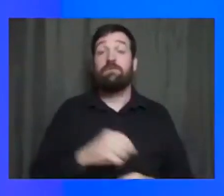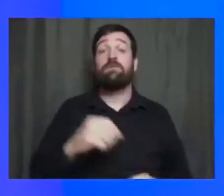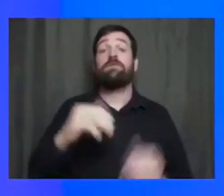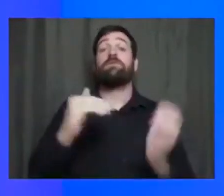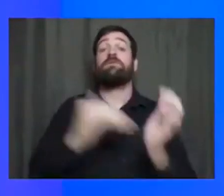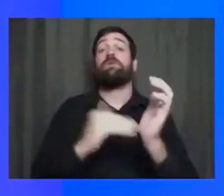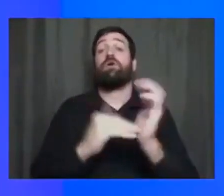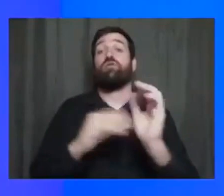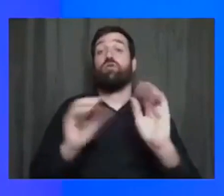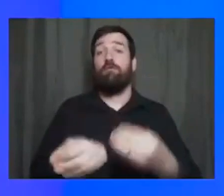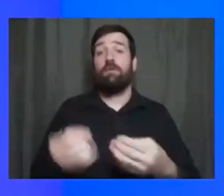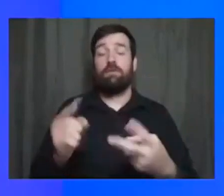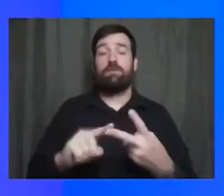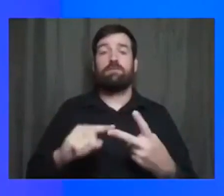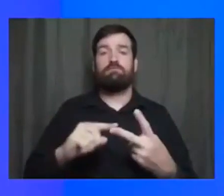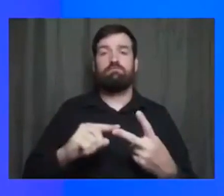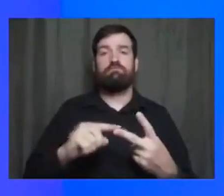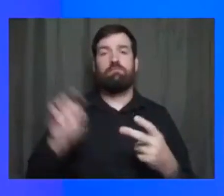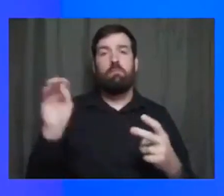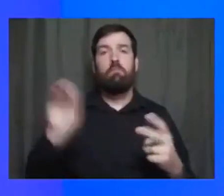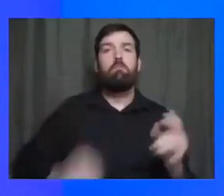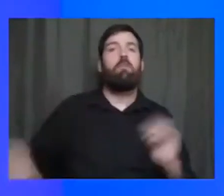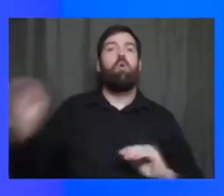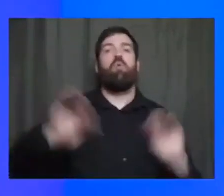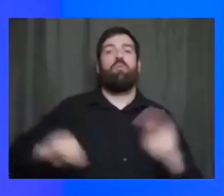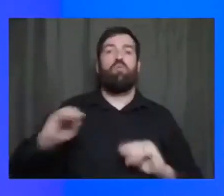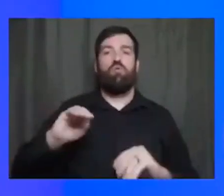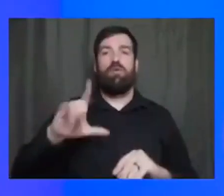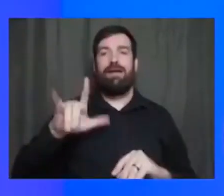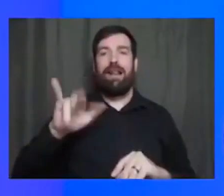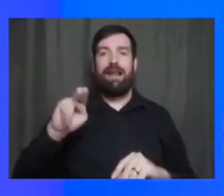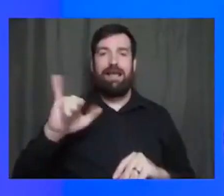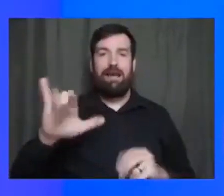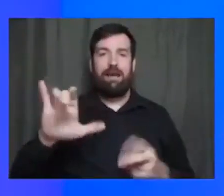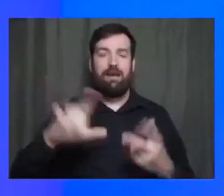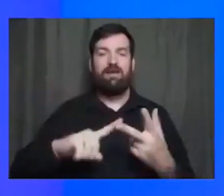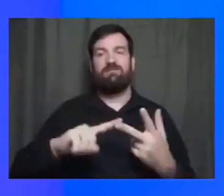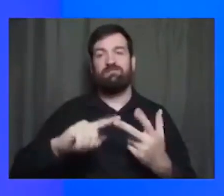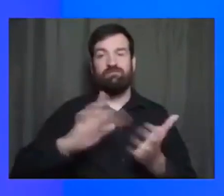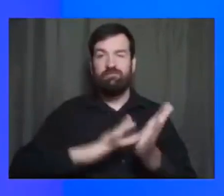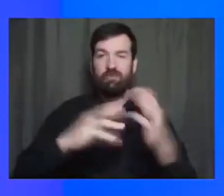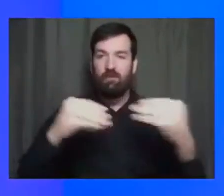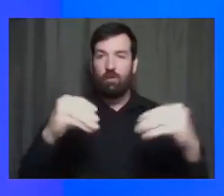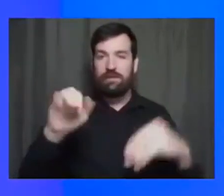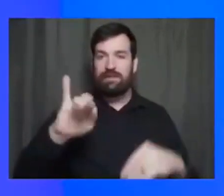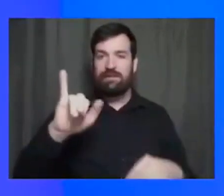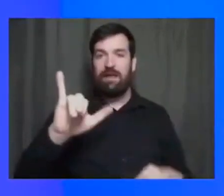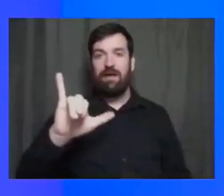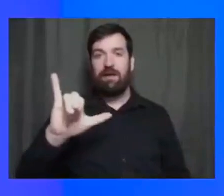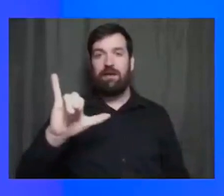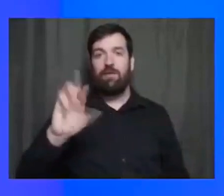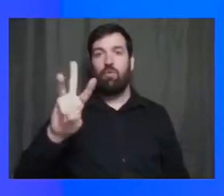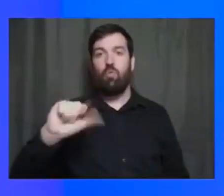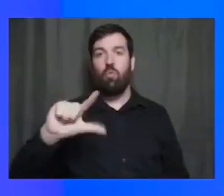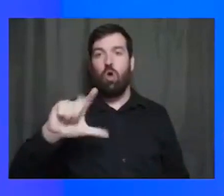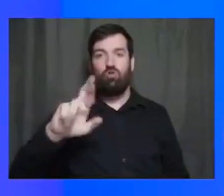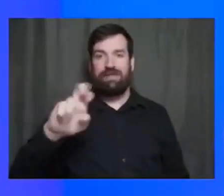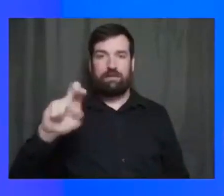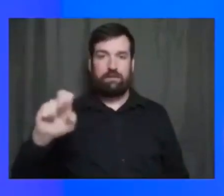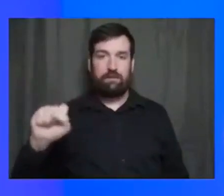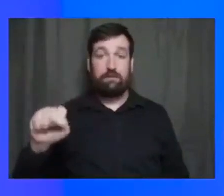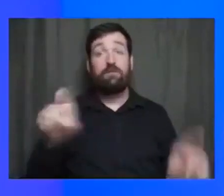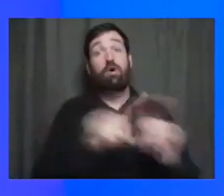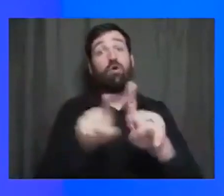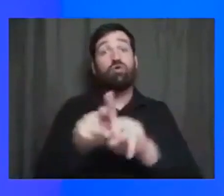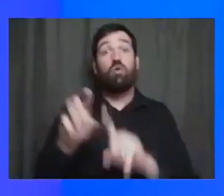mobile clinics, at stores like Walgreens. So that will change, and these mass vaccination clinics will need